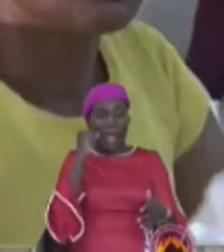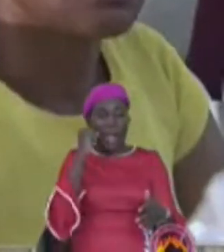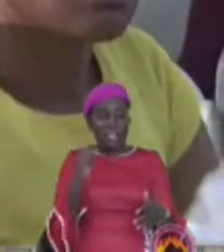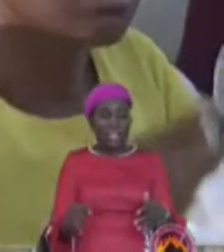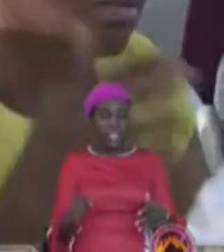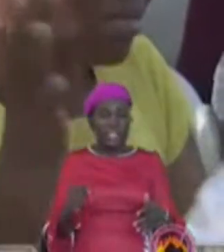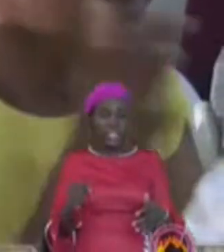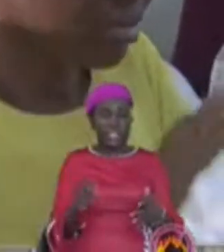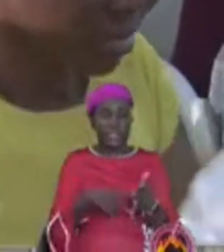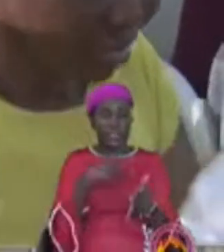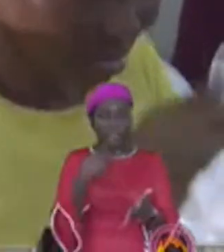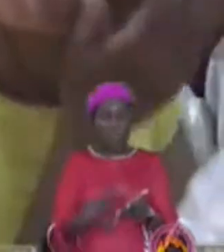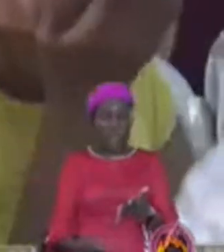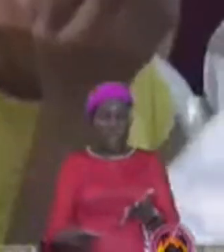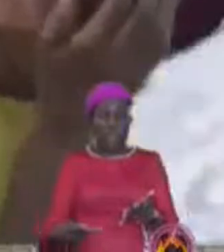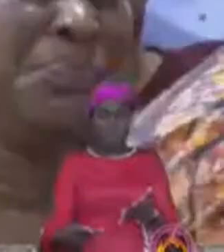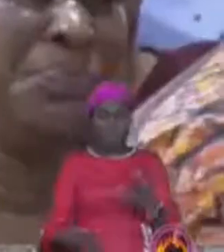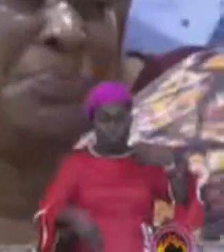Paralyzed.